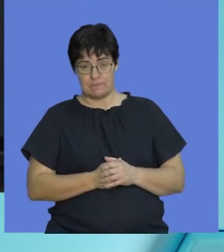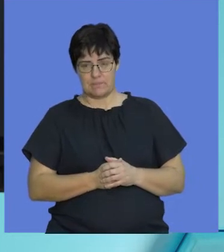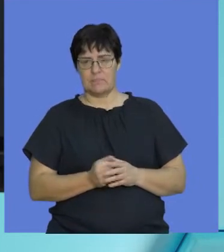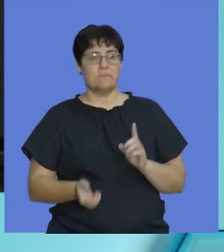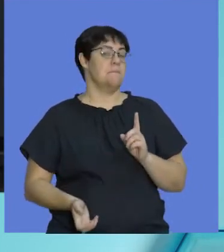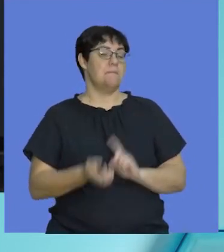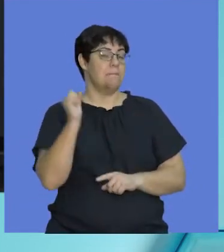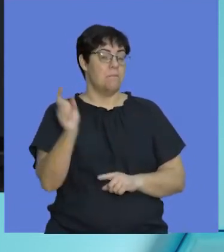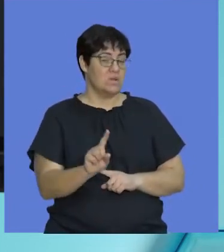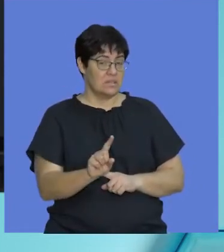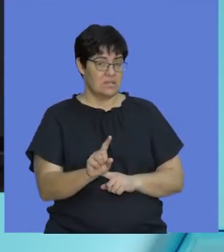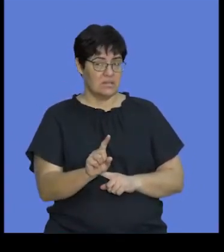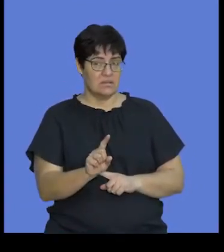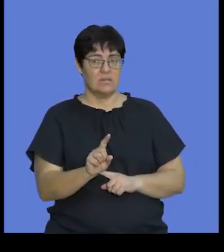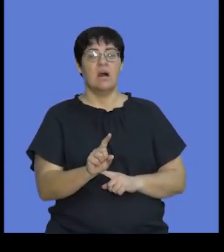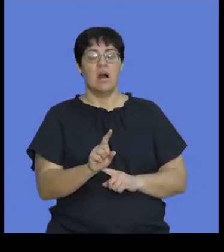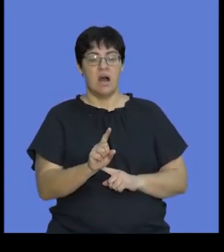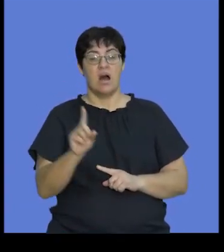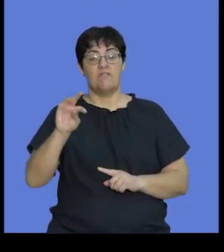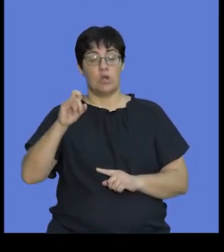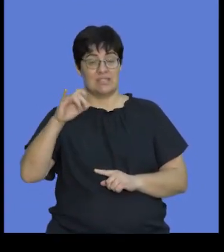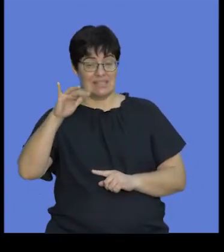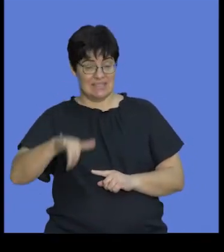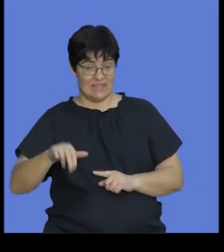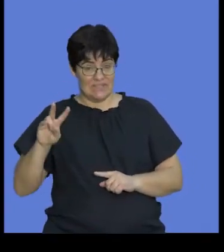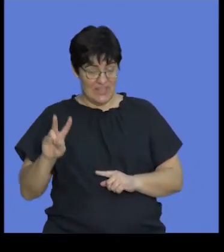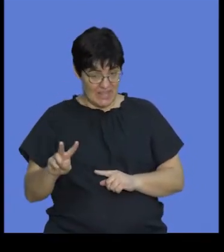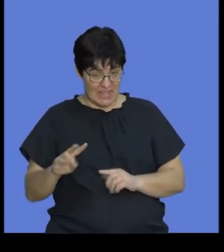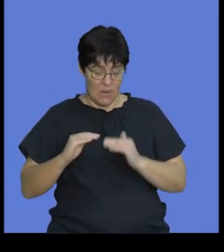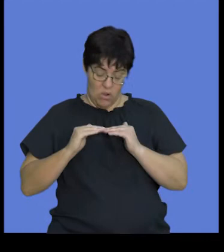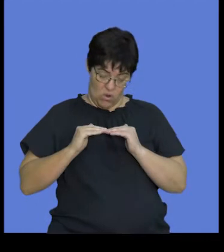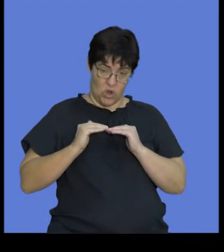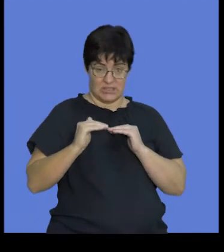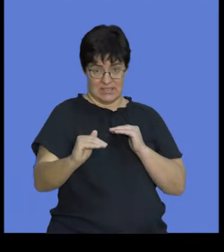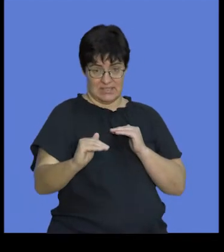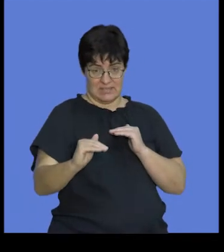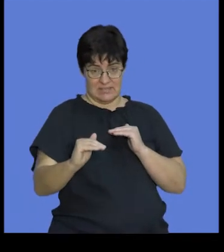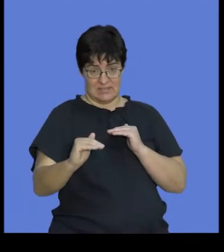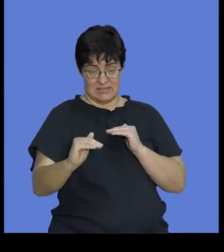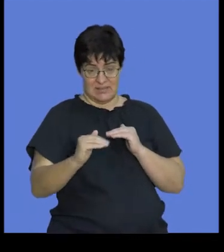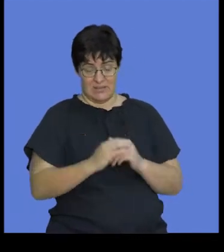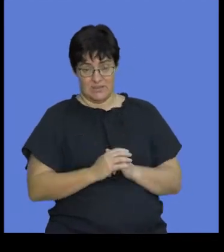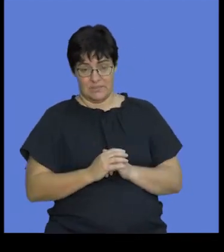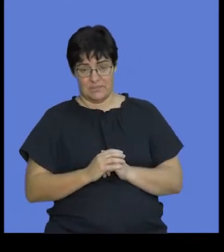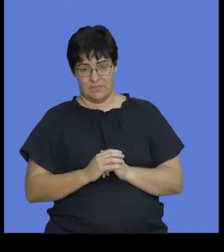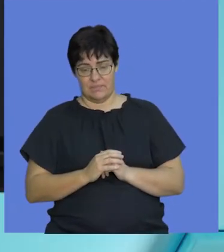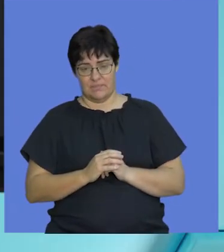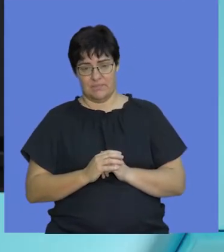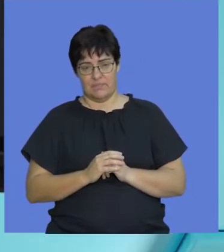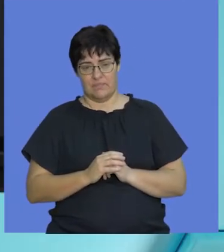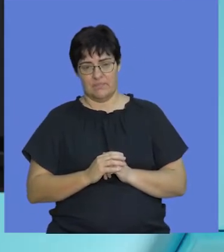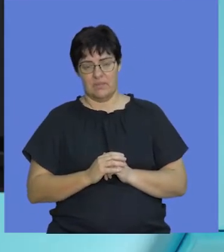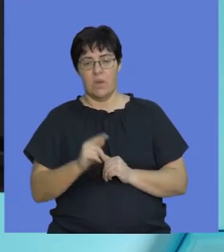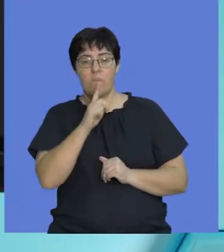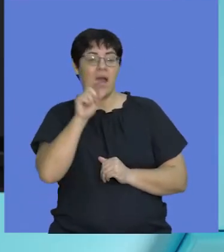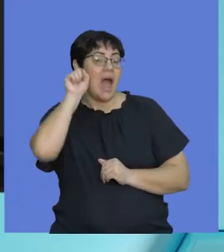here is the velocity we're talking about is going to be constant velocity. we